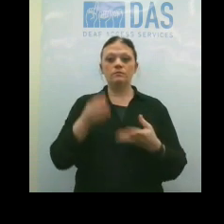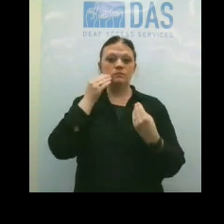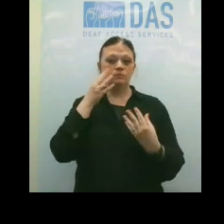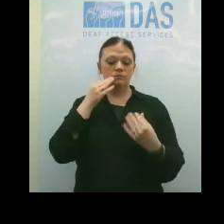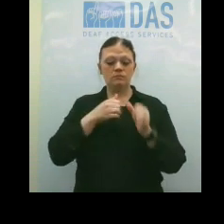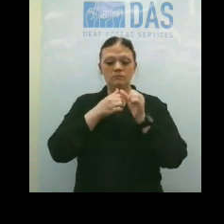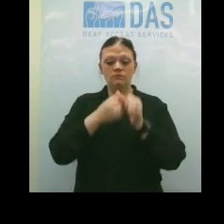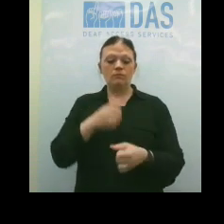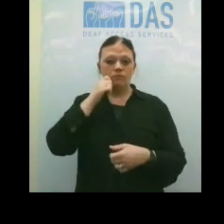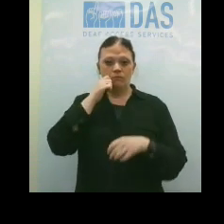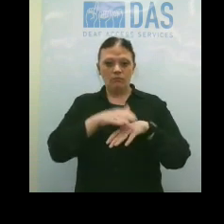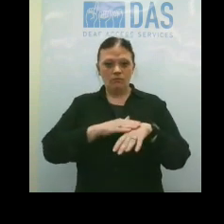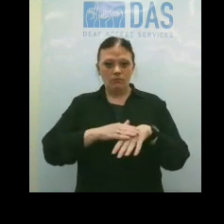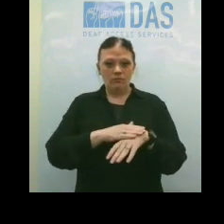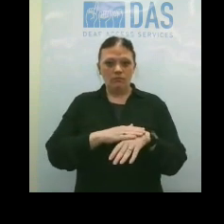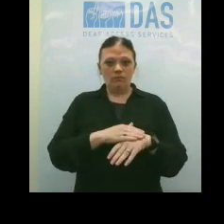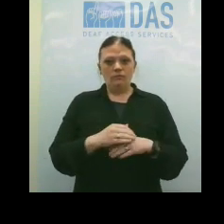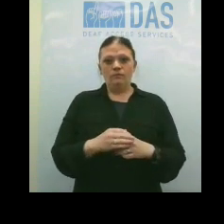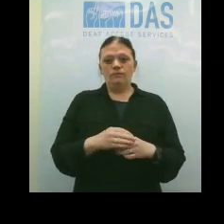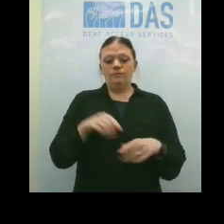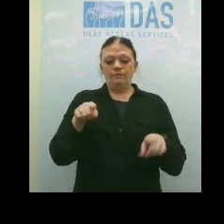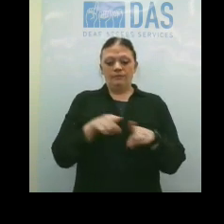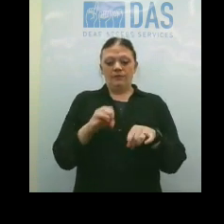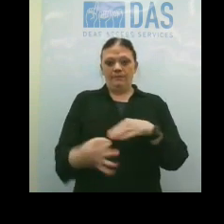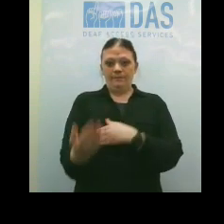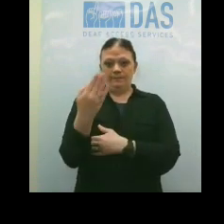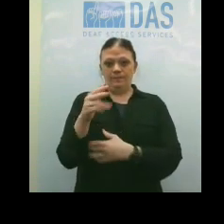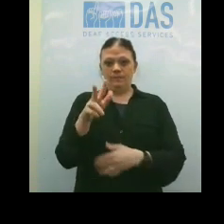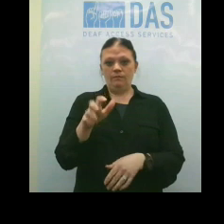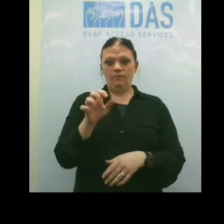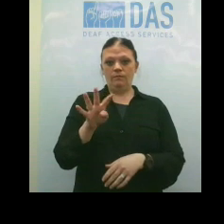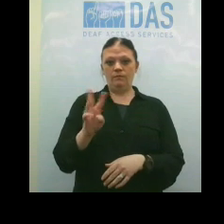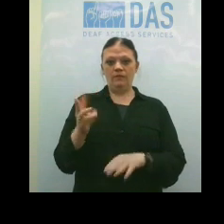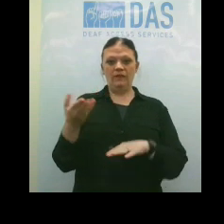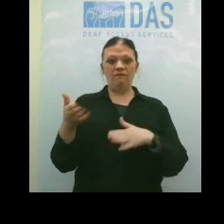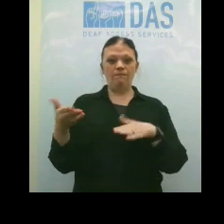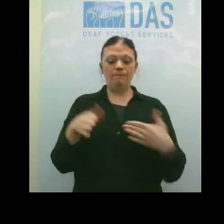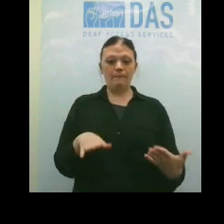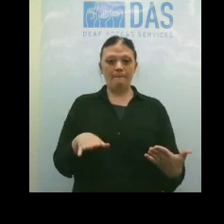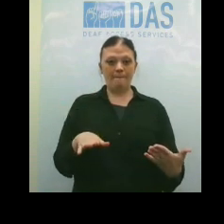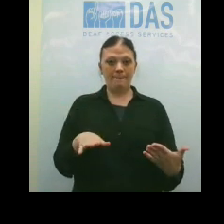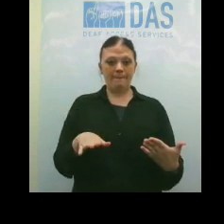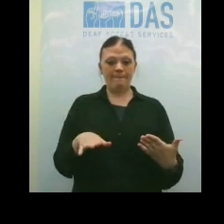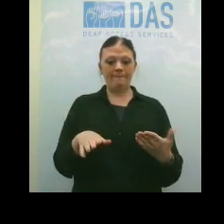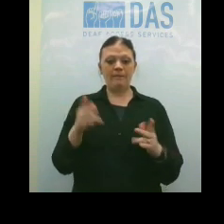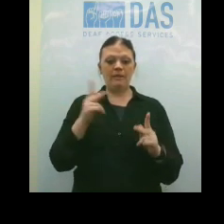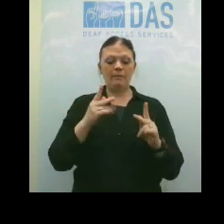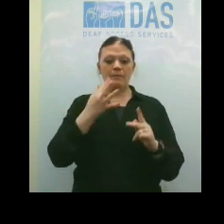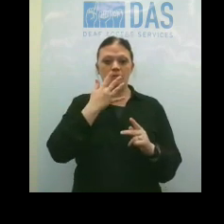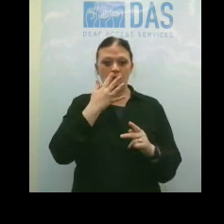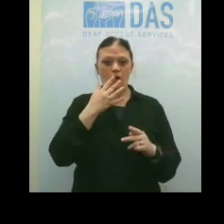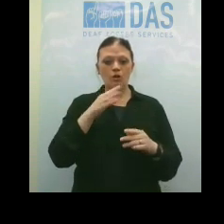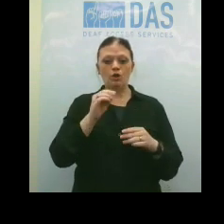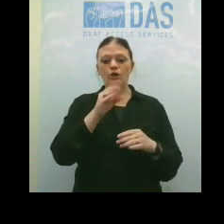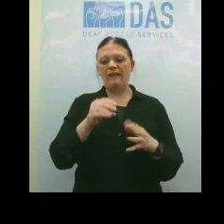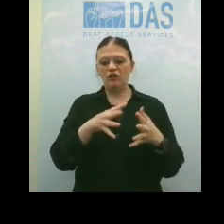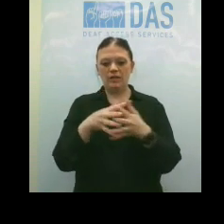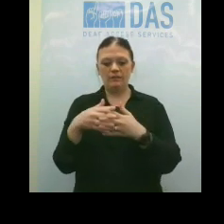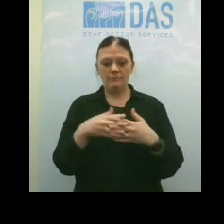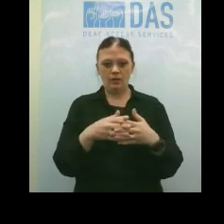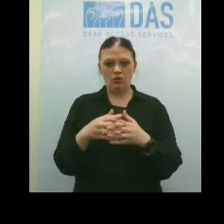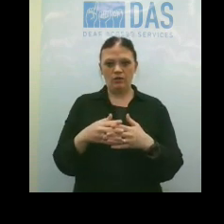to race and ethnicity, as of this morning, the 346 that have died. People of color, African Americans, make